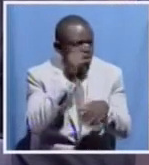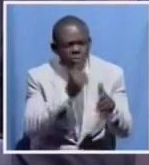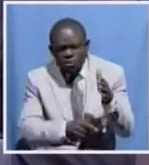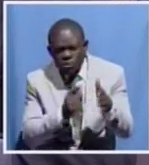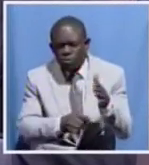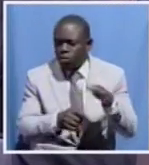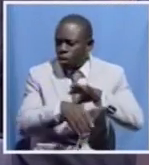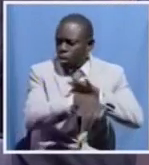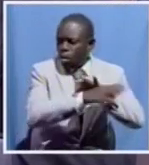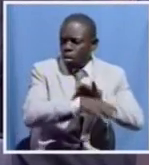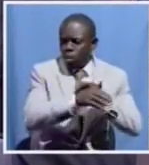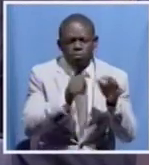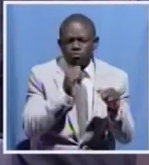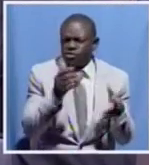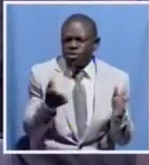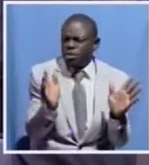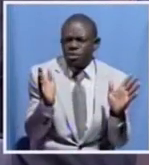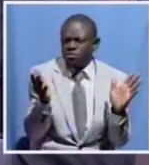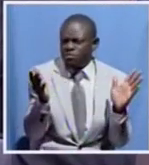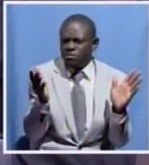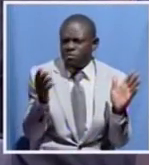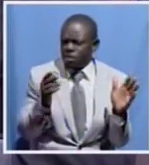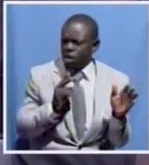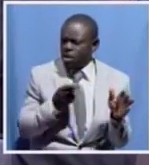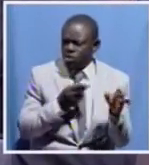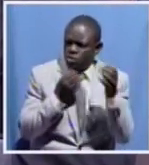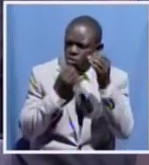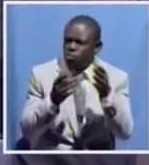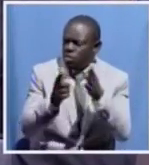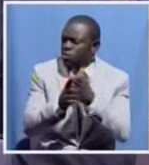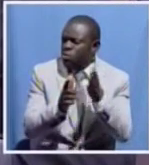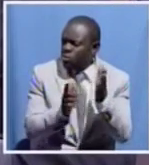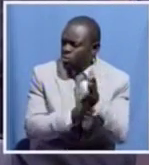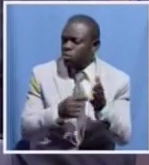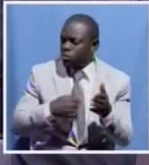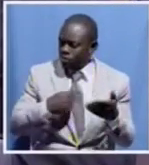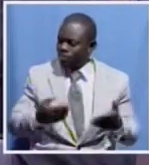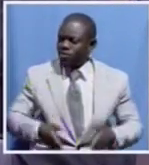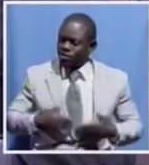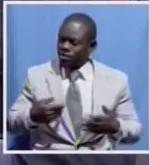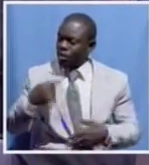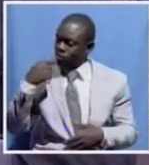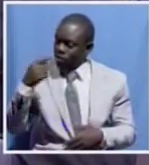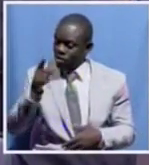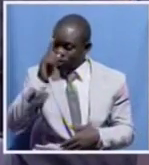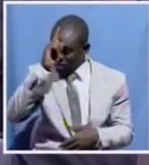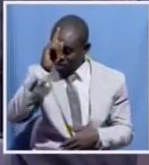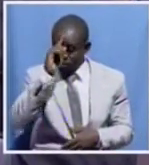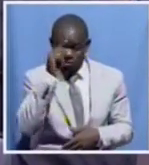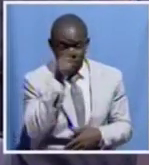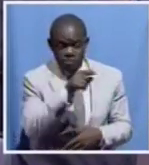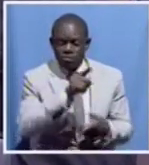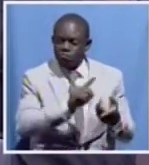and I can say this personally, that German is an all-weather friend. They have been very good to us. I think we